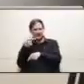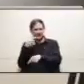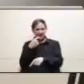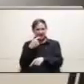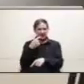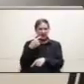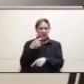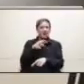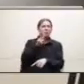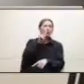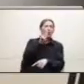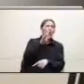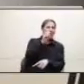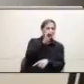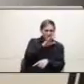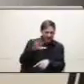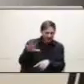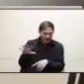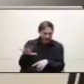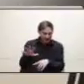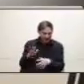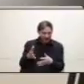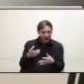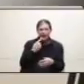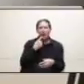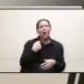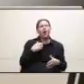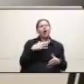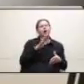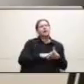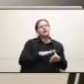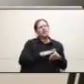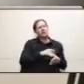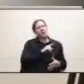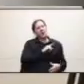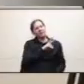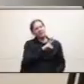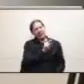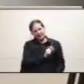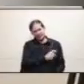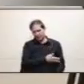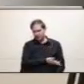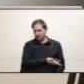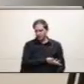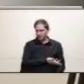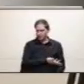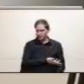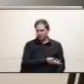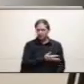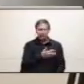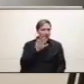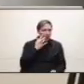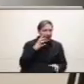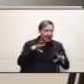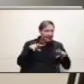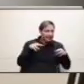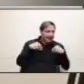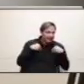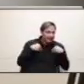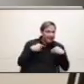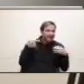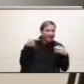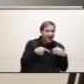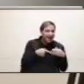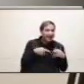2 million. And you said it's because of that. But I'm saying to you, once a tender amount is accepted, that's what